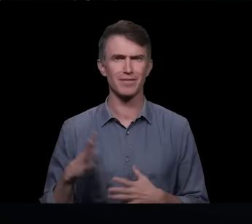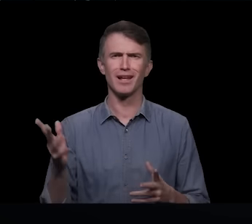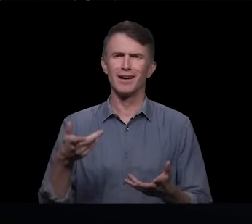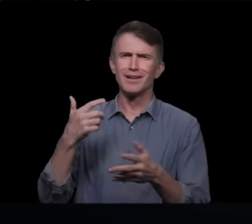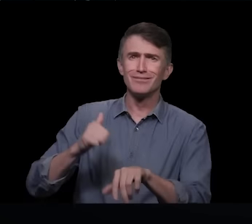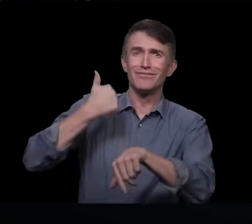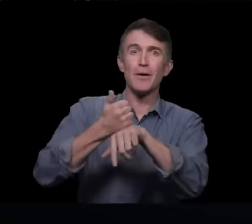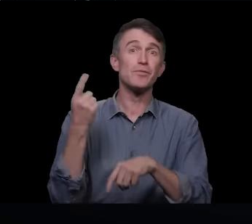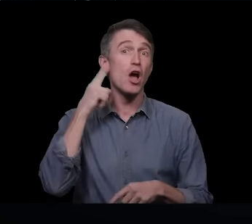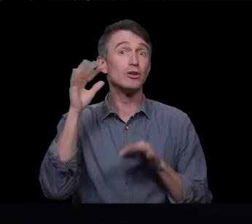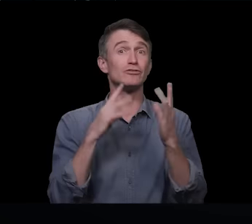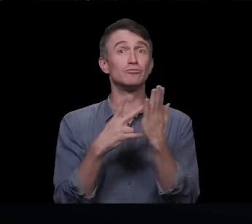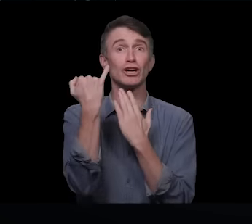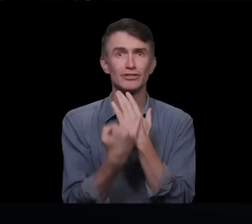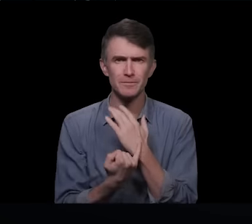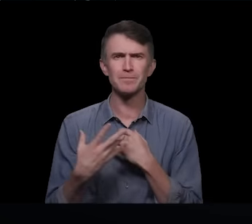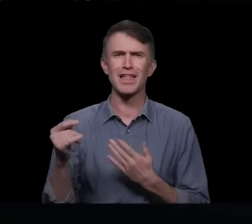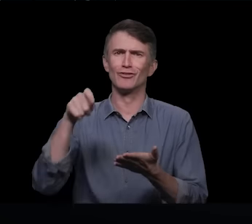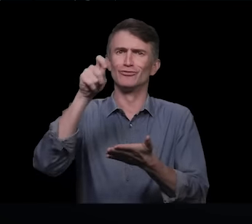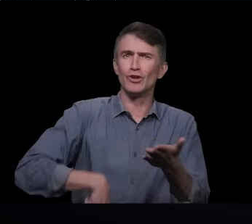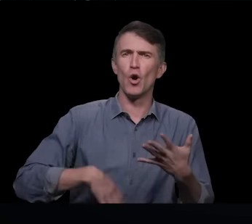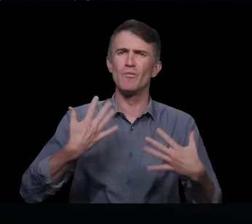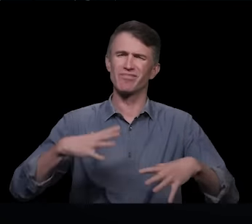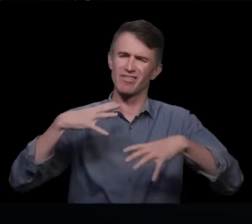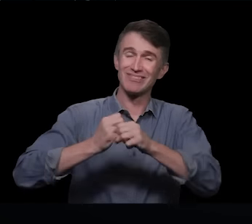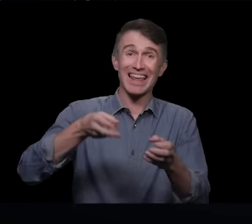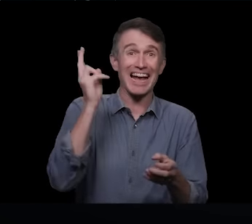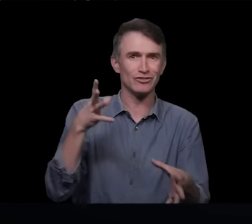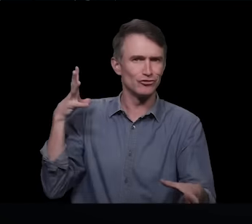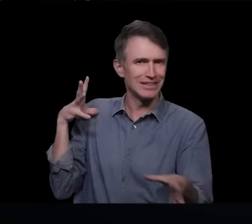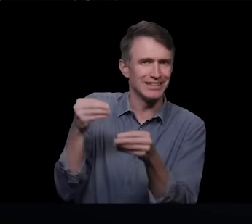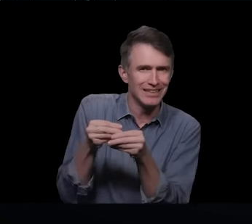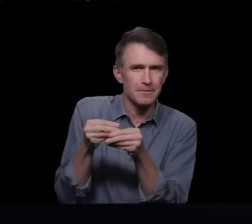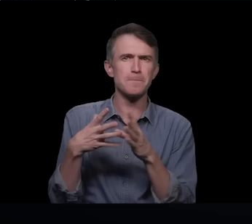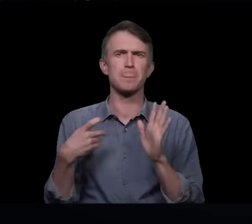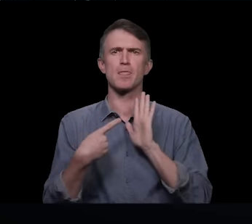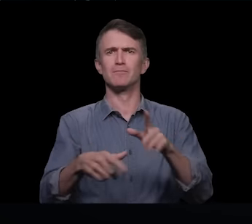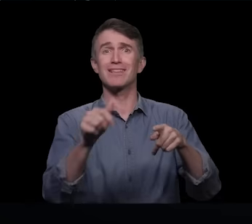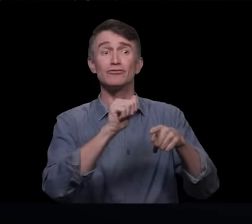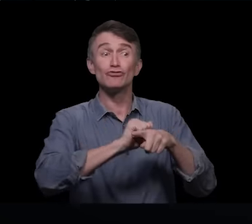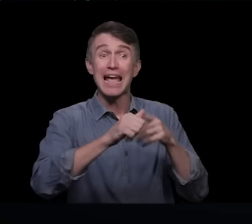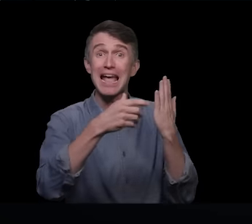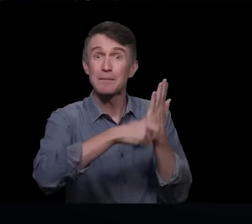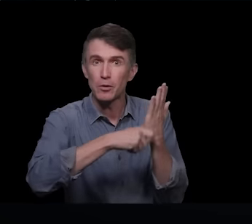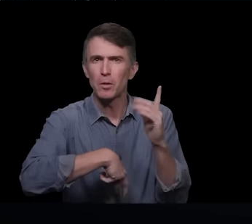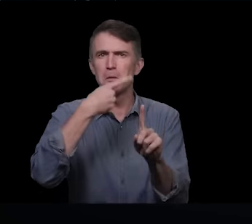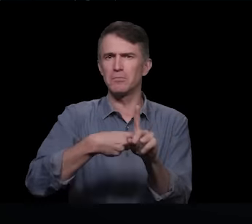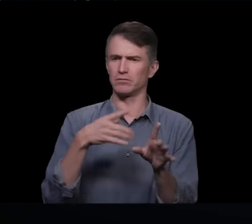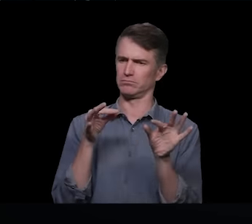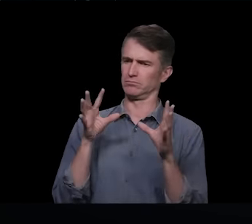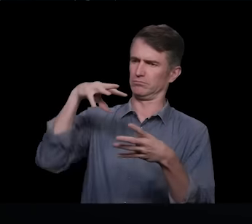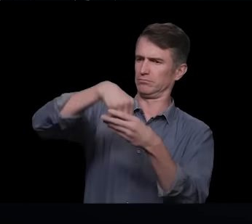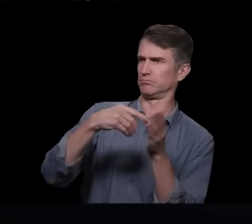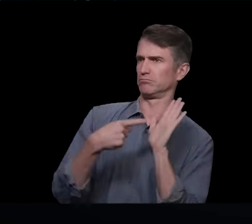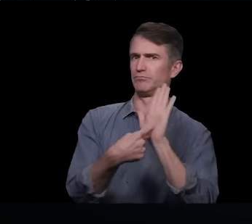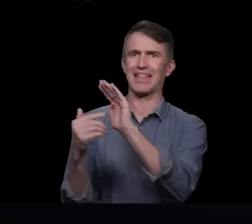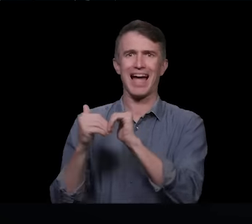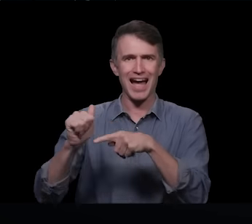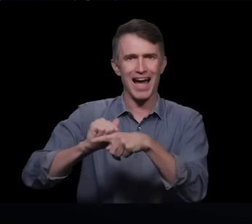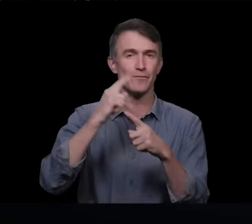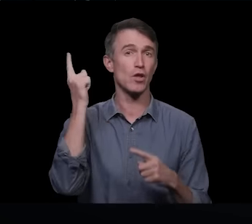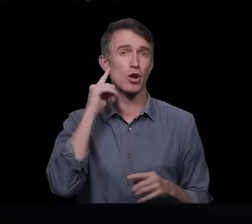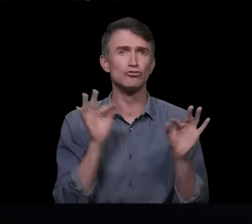world. He founded the Audio Description Project and wrote a comprehensive history of and training manual for